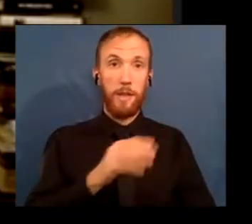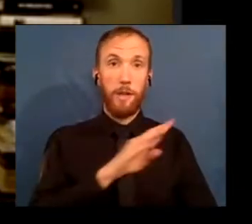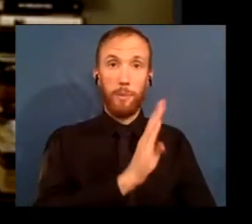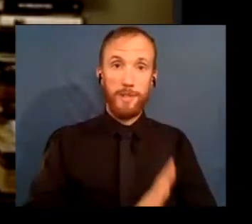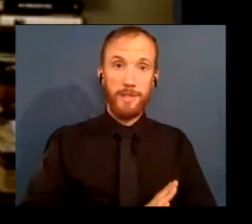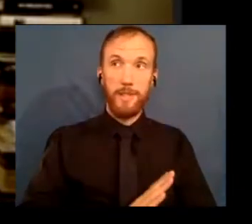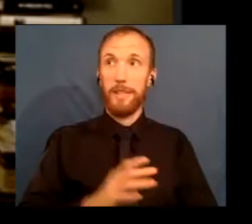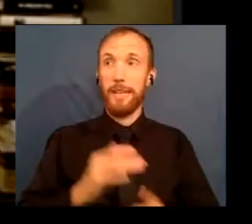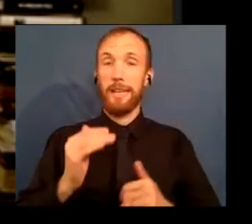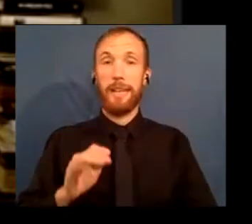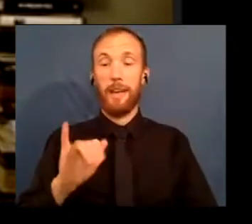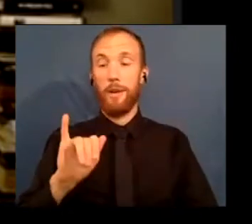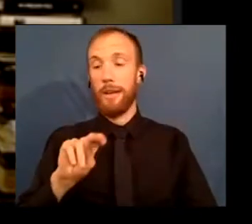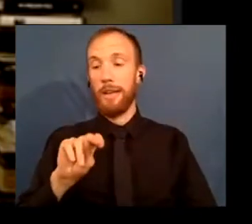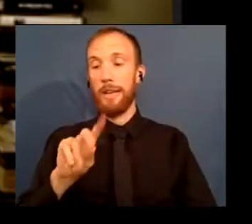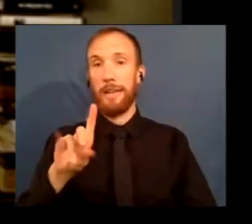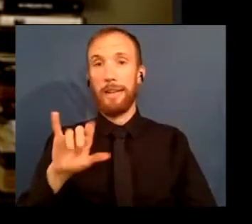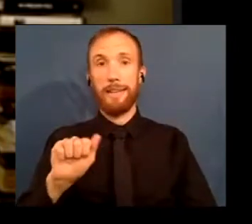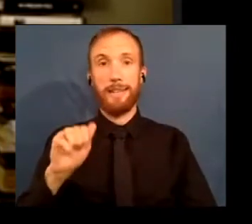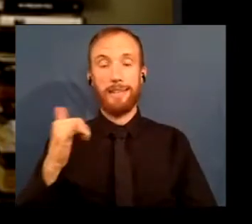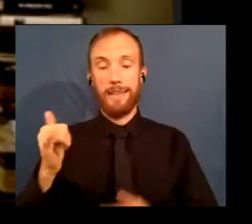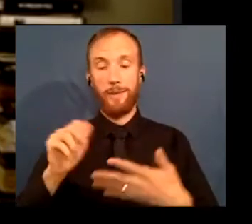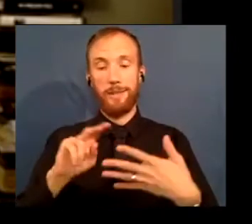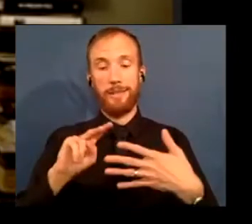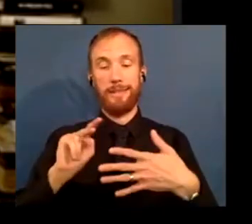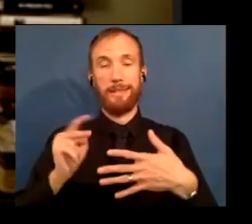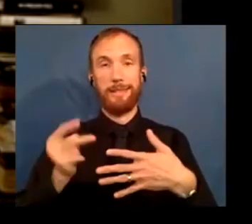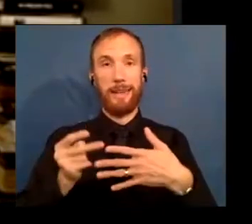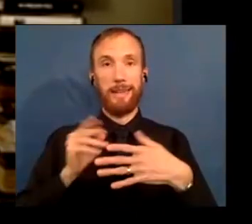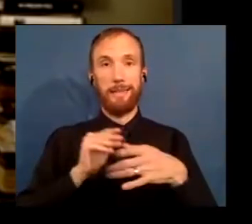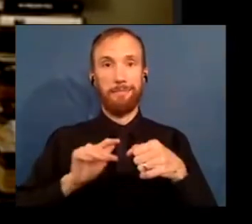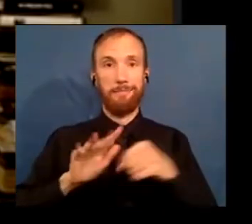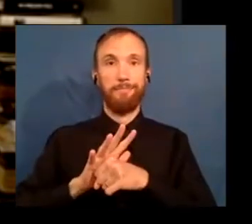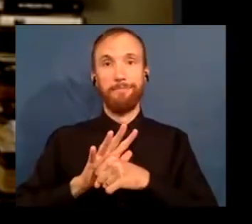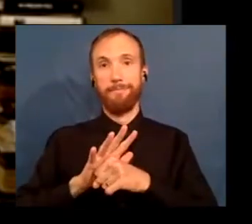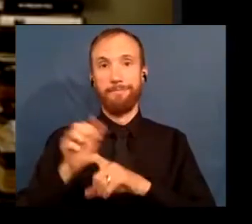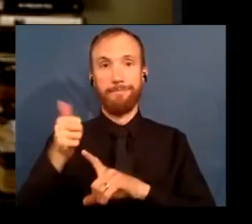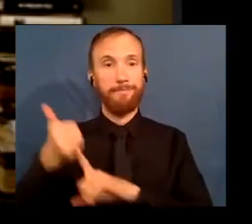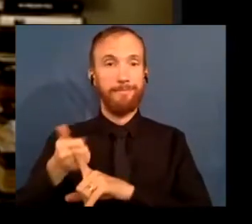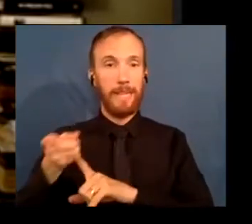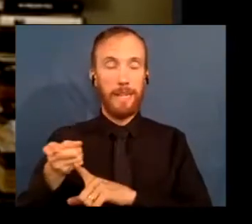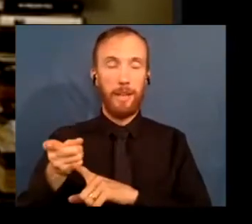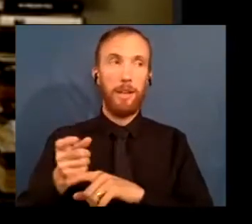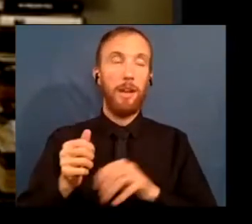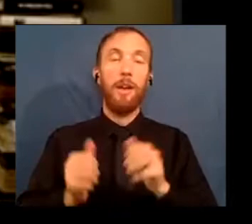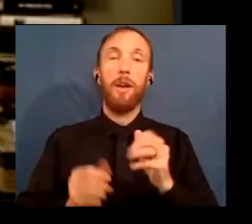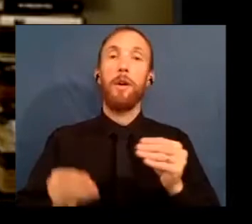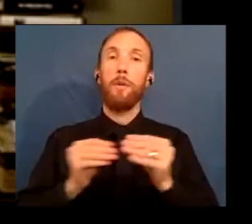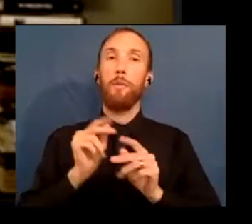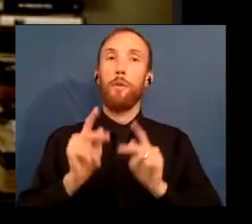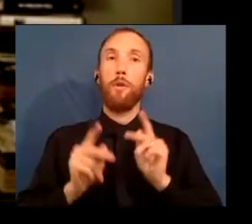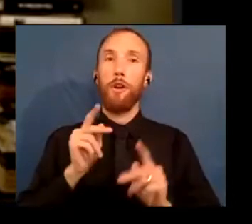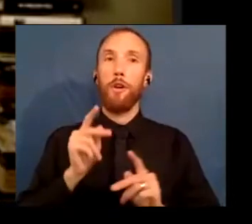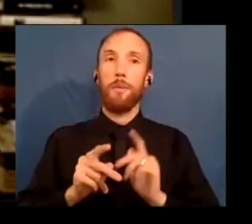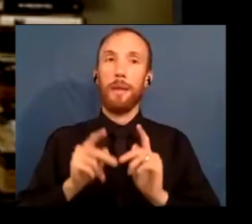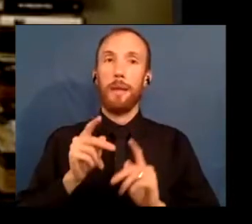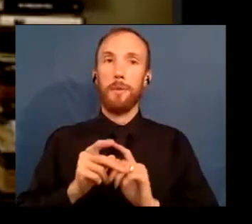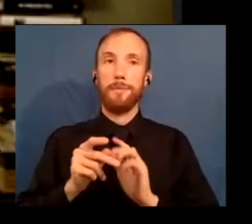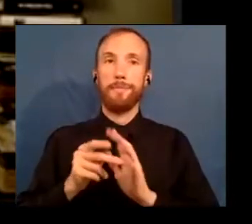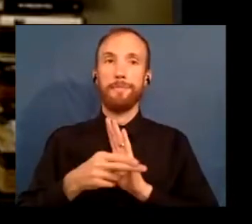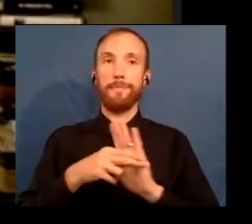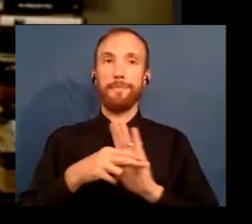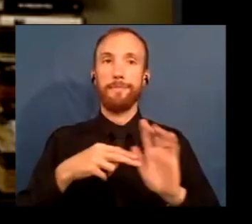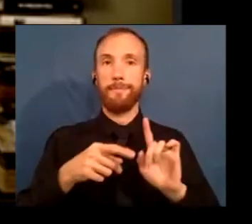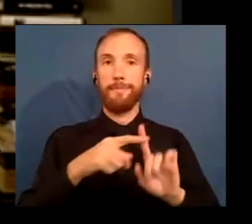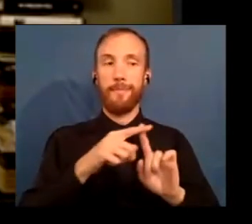just overtaken Brazil. More people were tested positive for coronavirus in India in